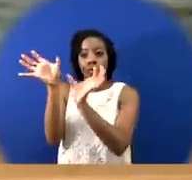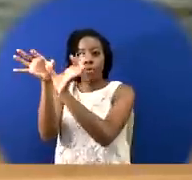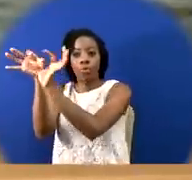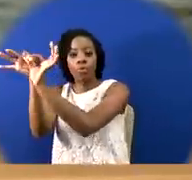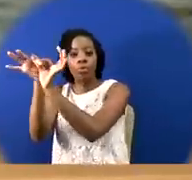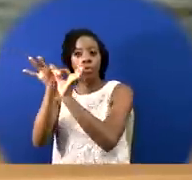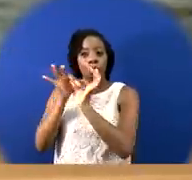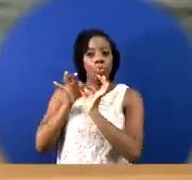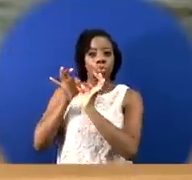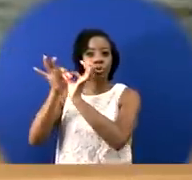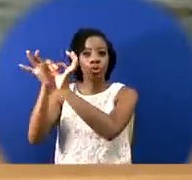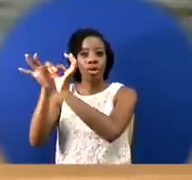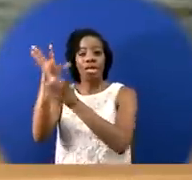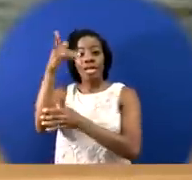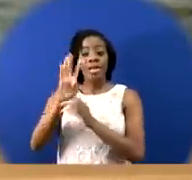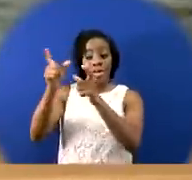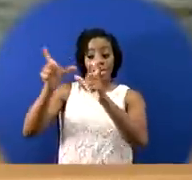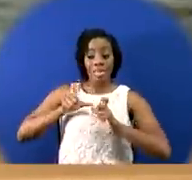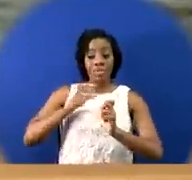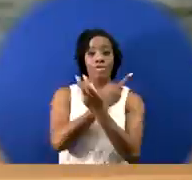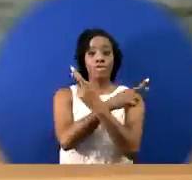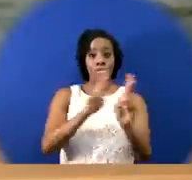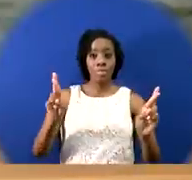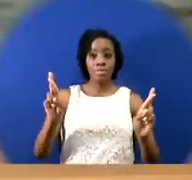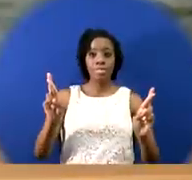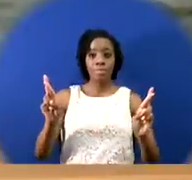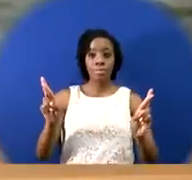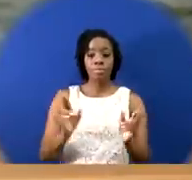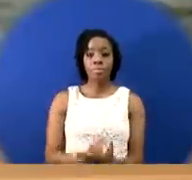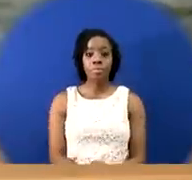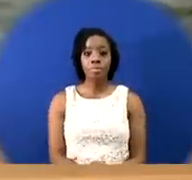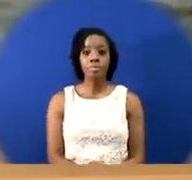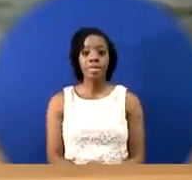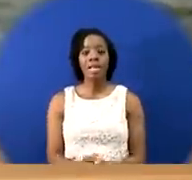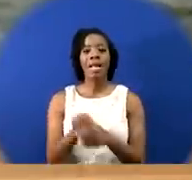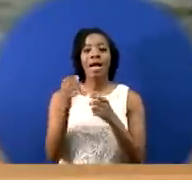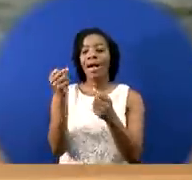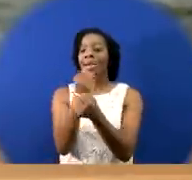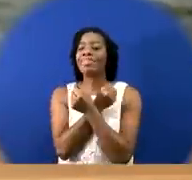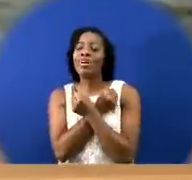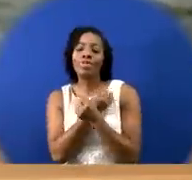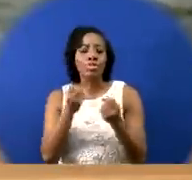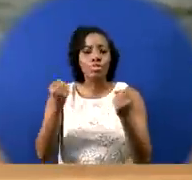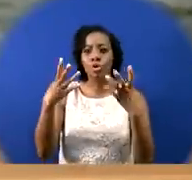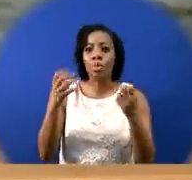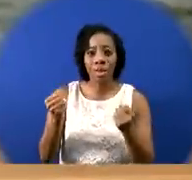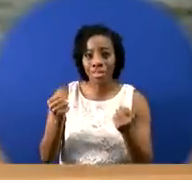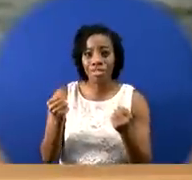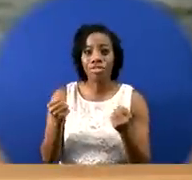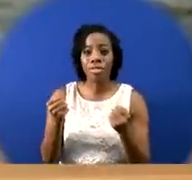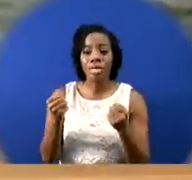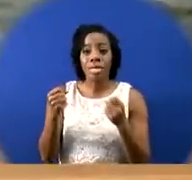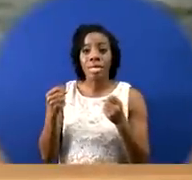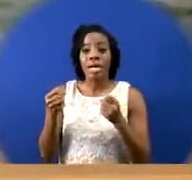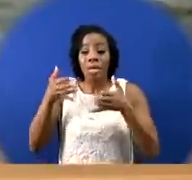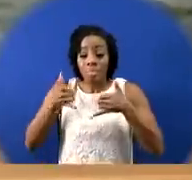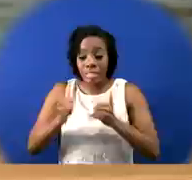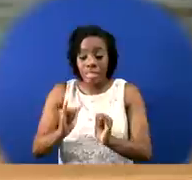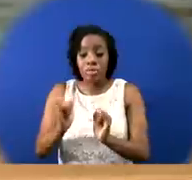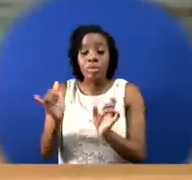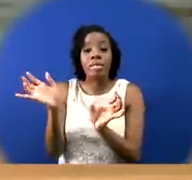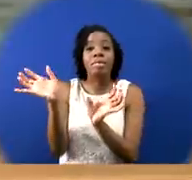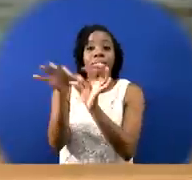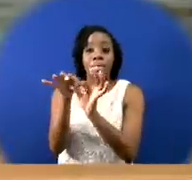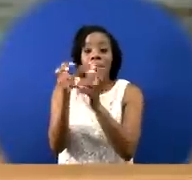self, God gave us redemption. He said, I'm going to reward. I love you that much. I'm still going to hook